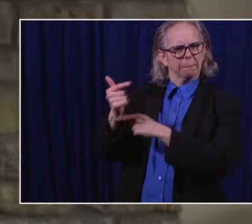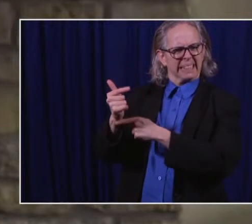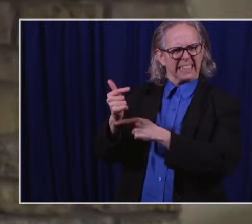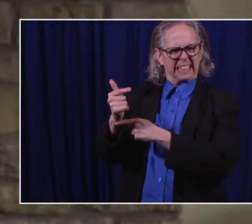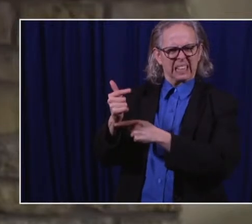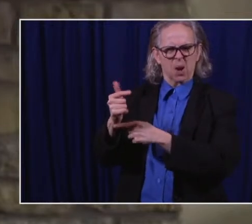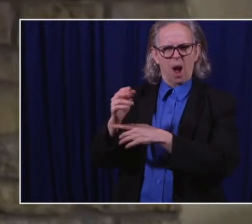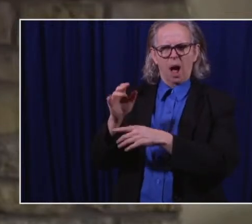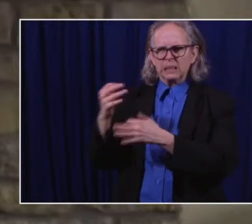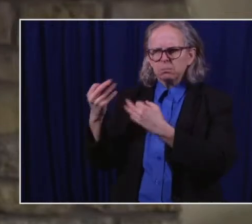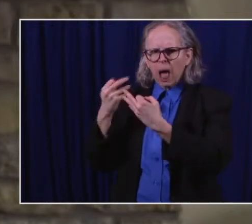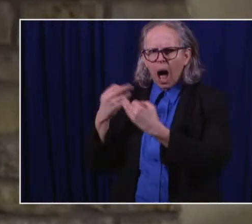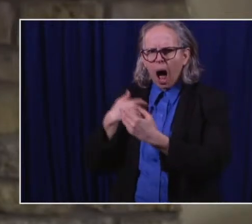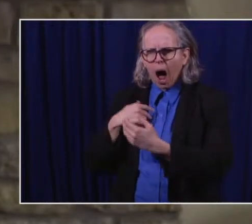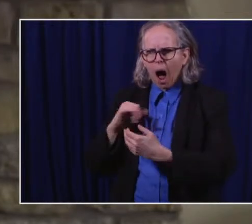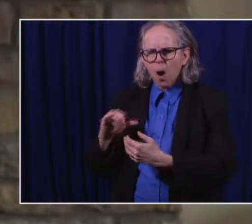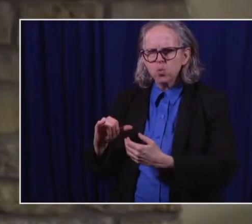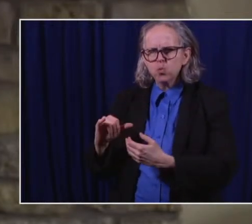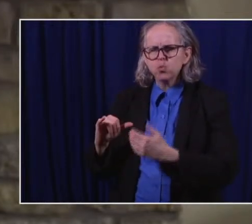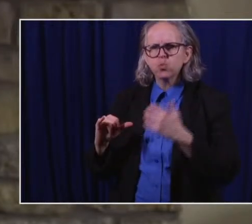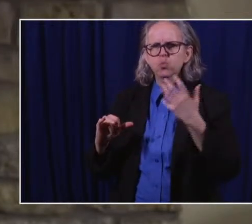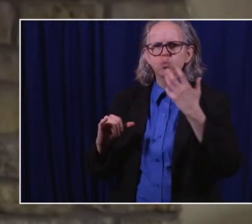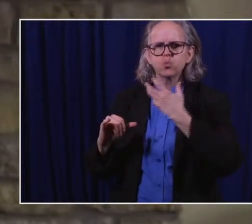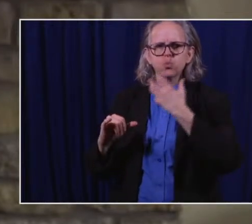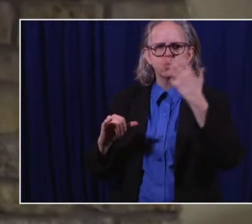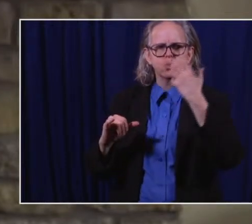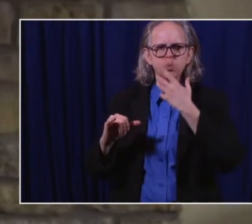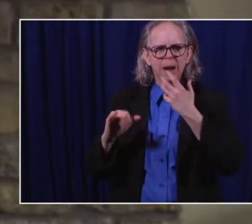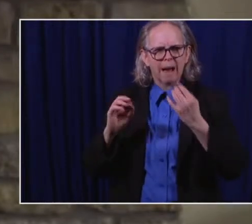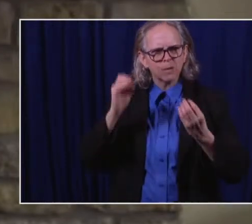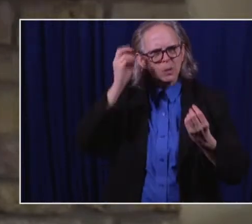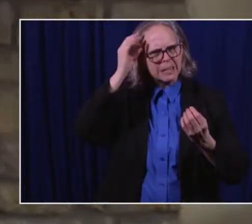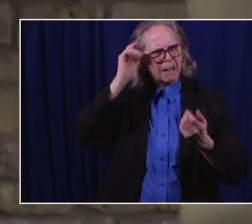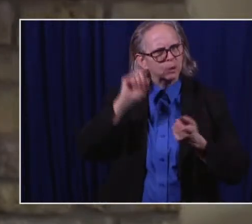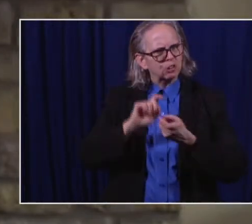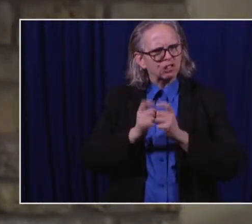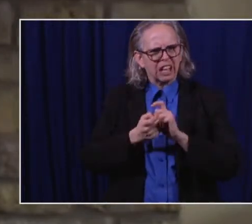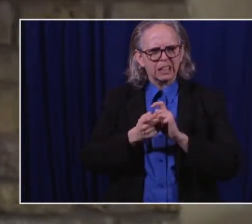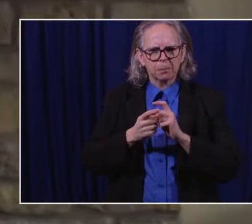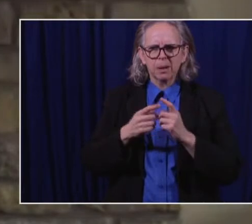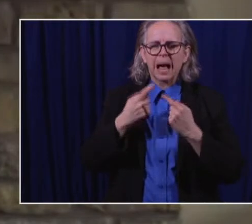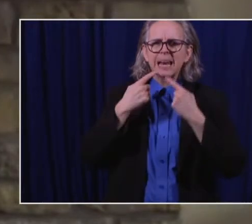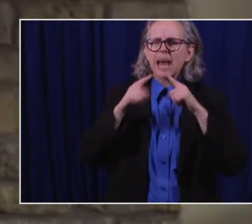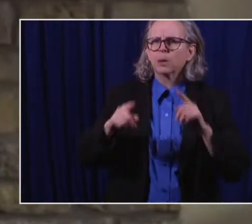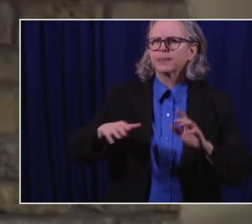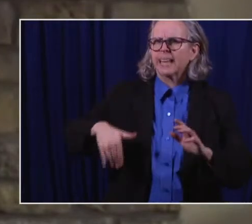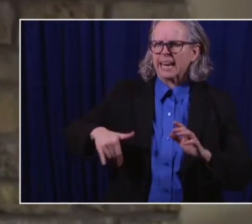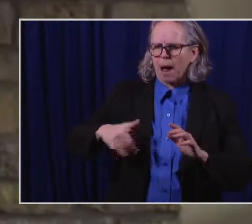as you know, is we really have not gone by a definition of essential workers.